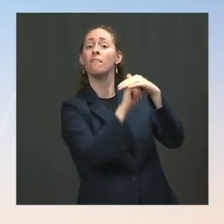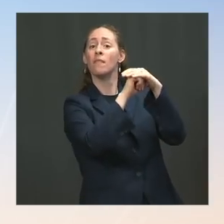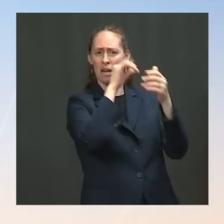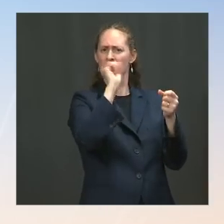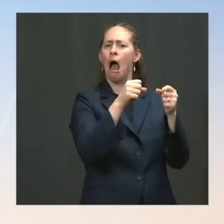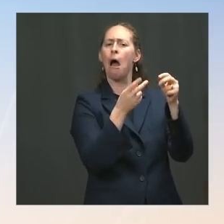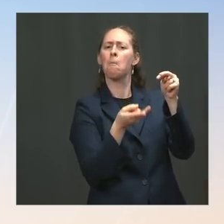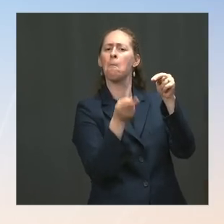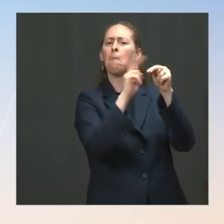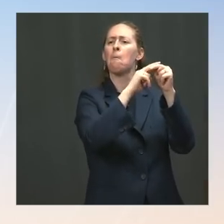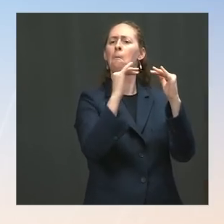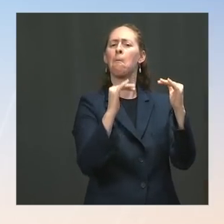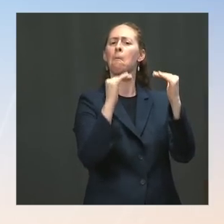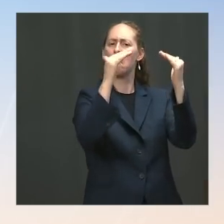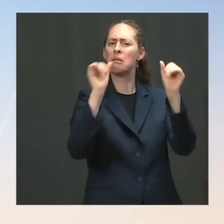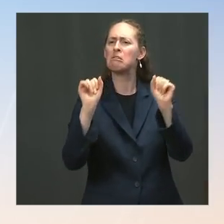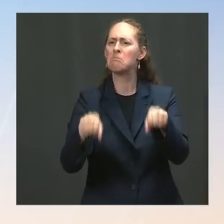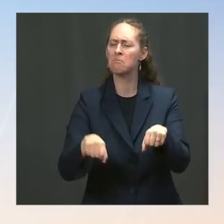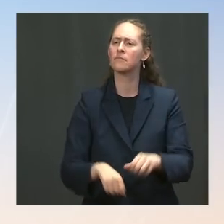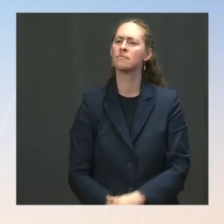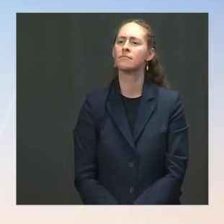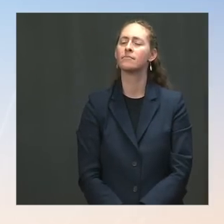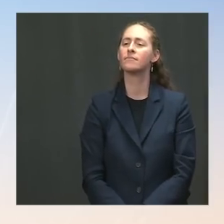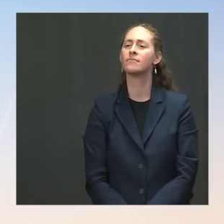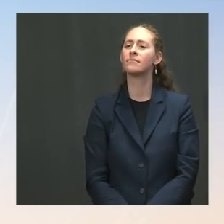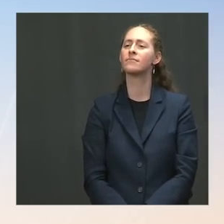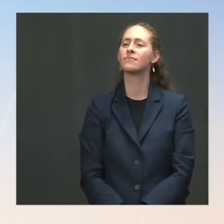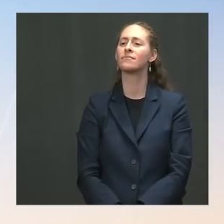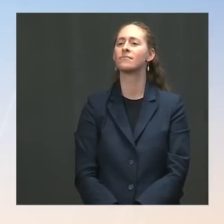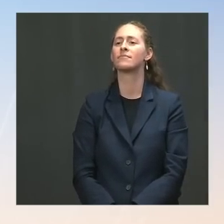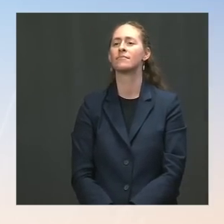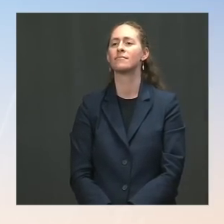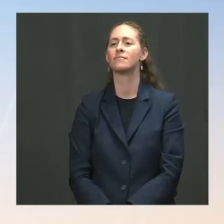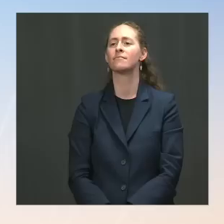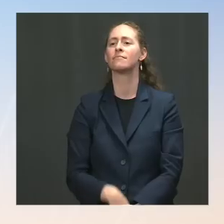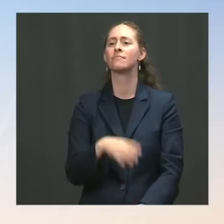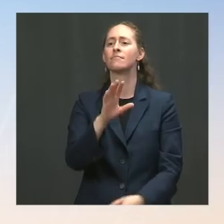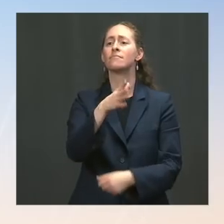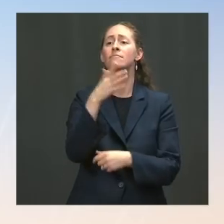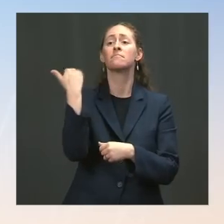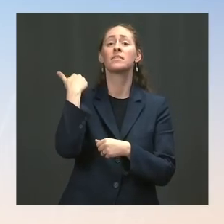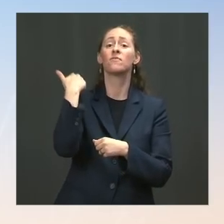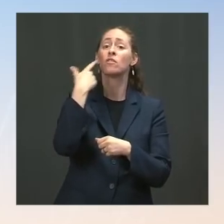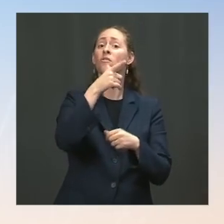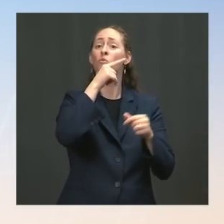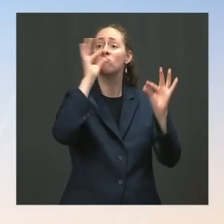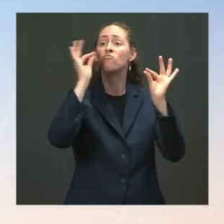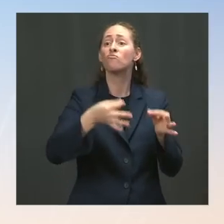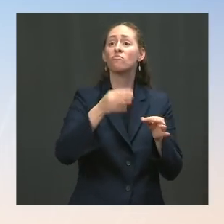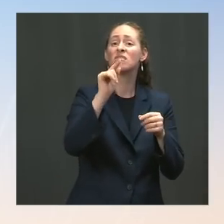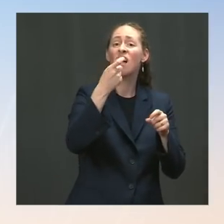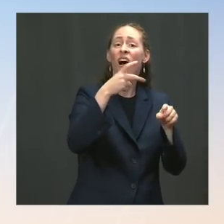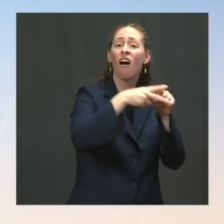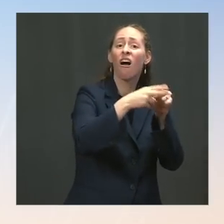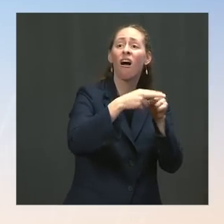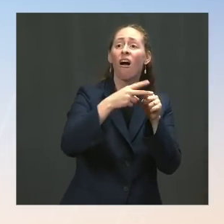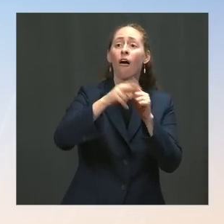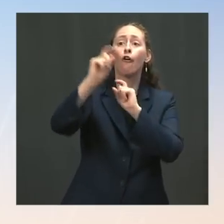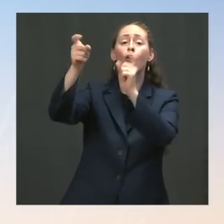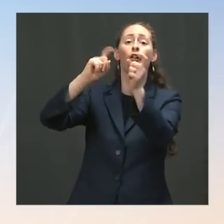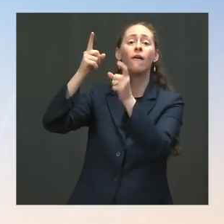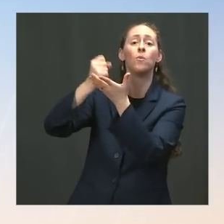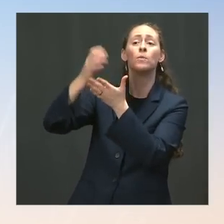tax cut that certainly did not do anything to reduce the deficit. So that's his view. He believes they should move forward and do that.